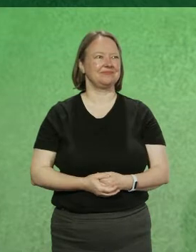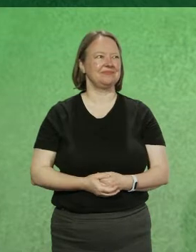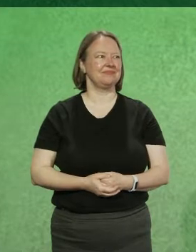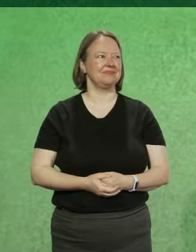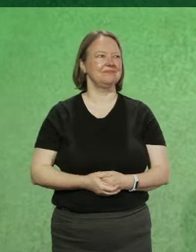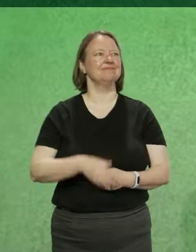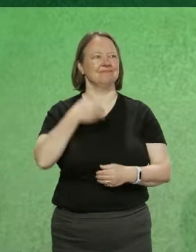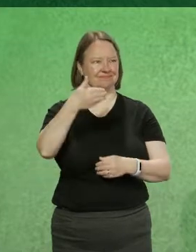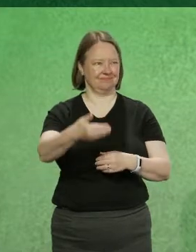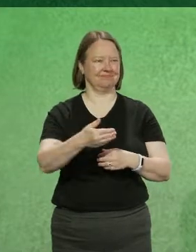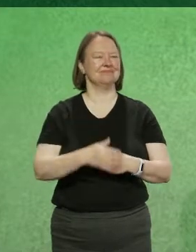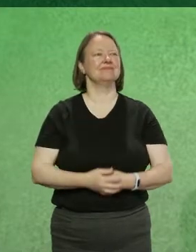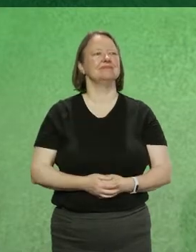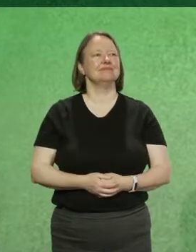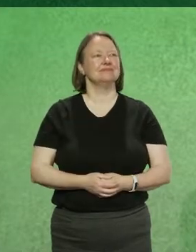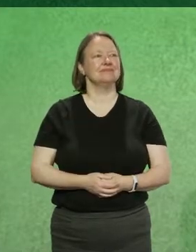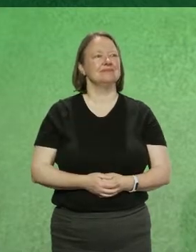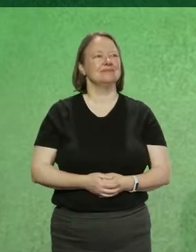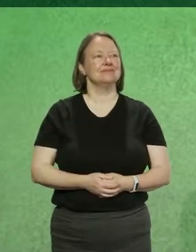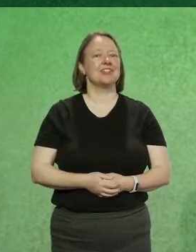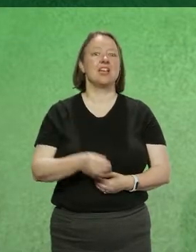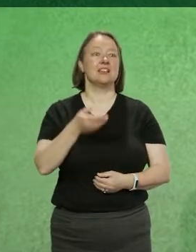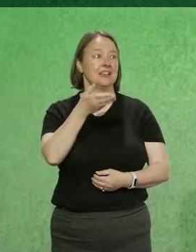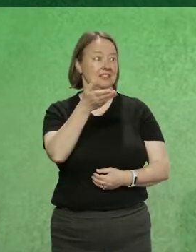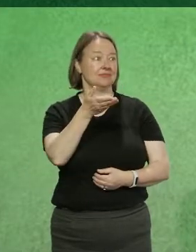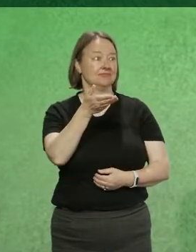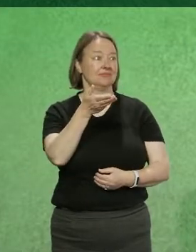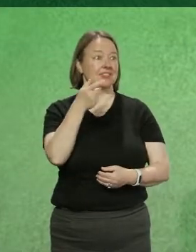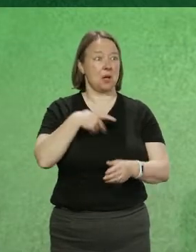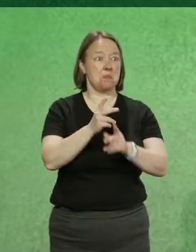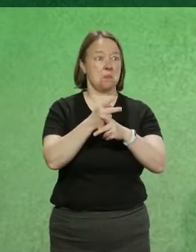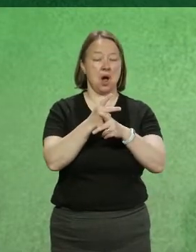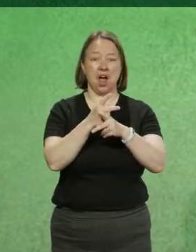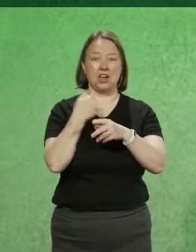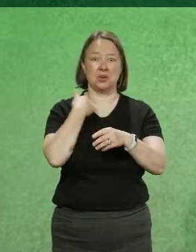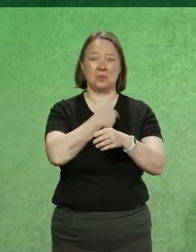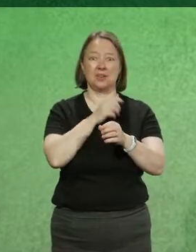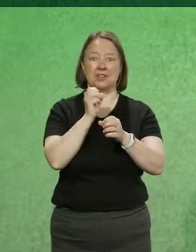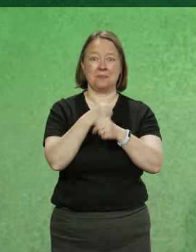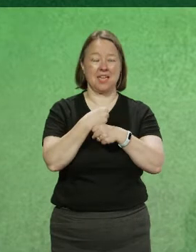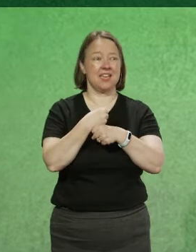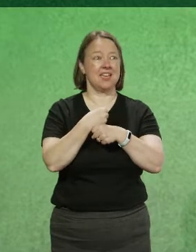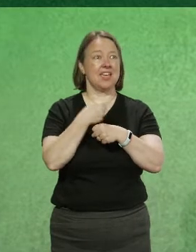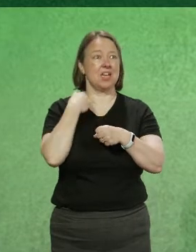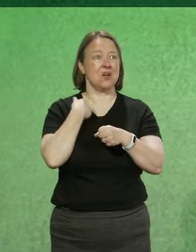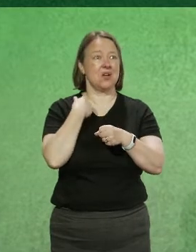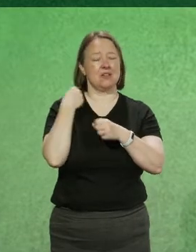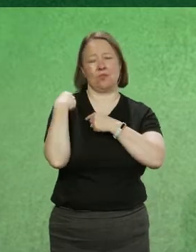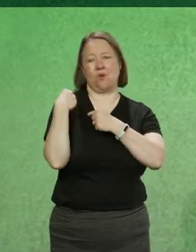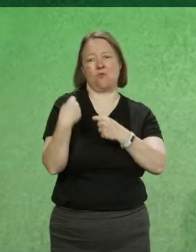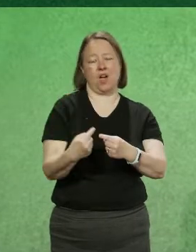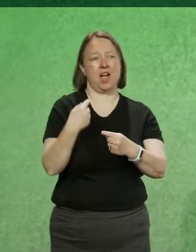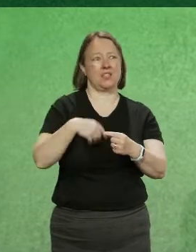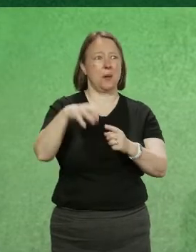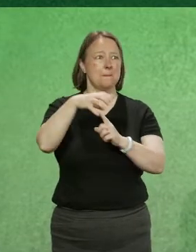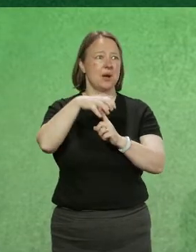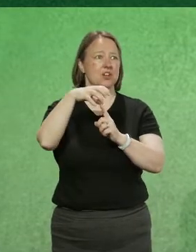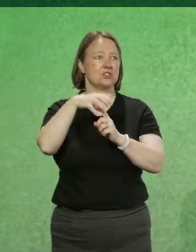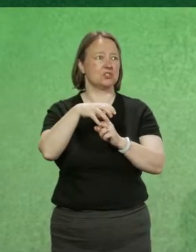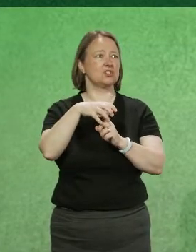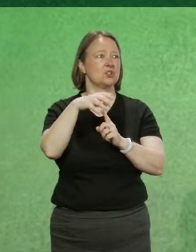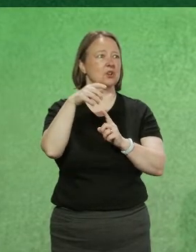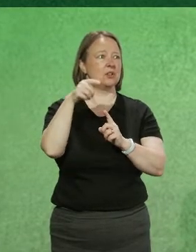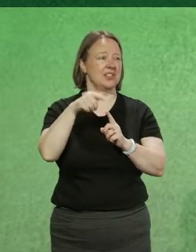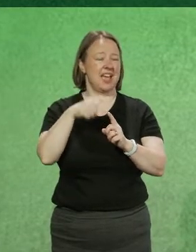Next slide, please. These are the products that we have created. We have produced so far the mushroom, which is our